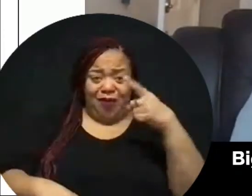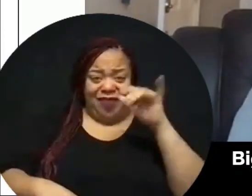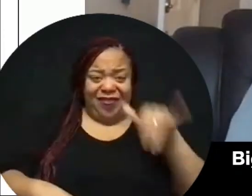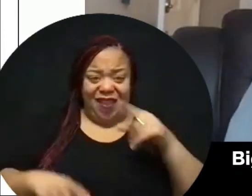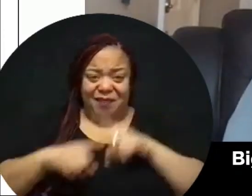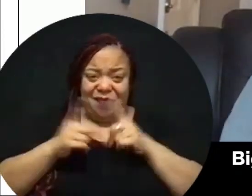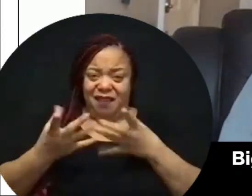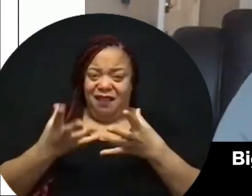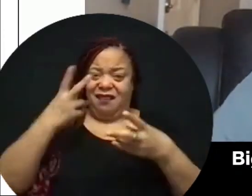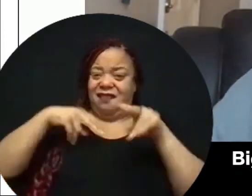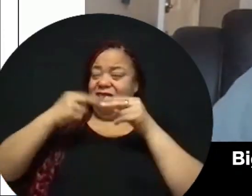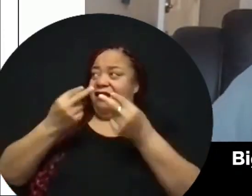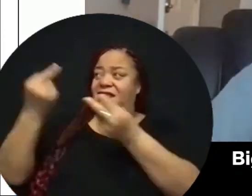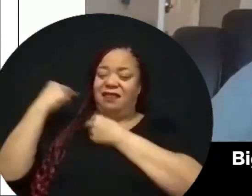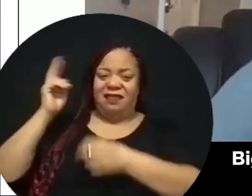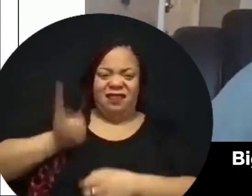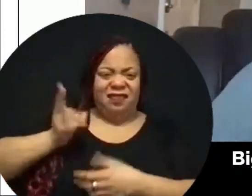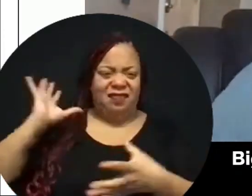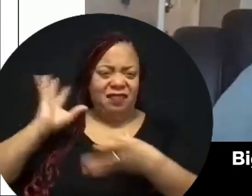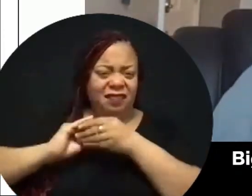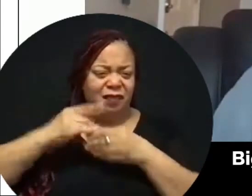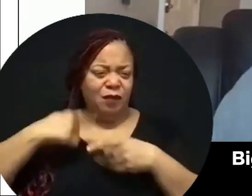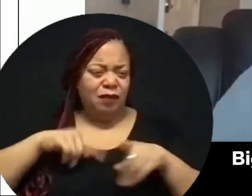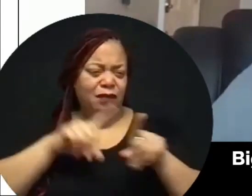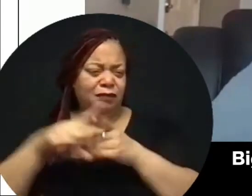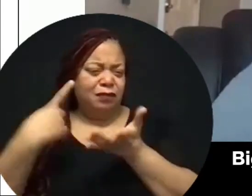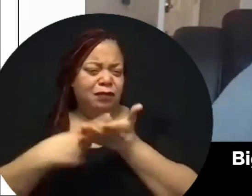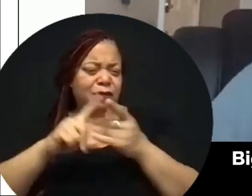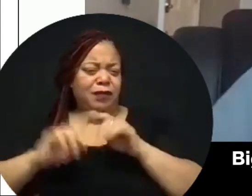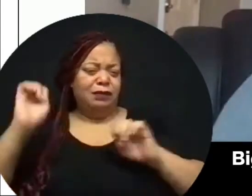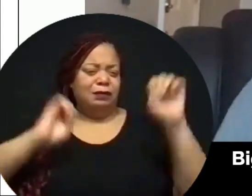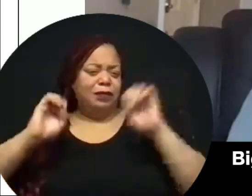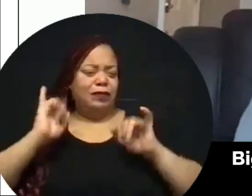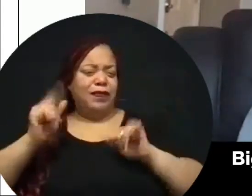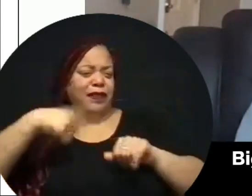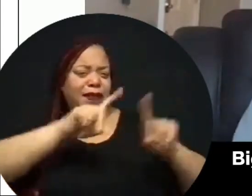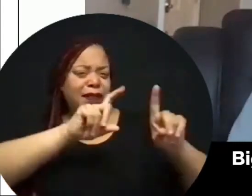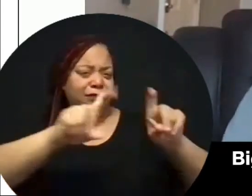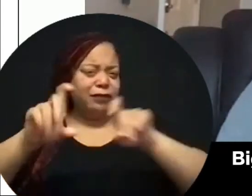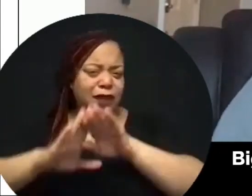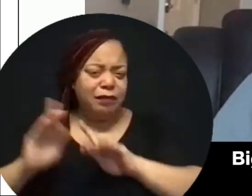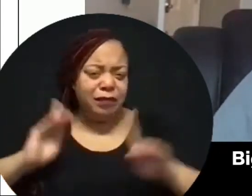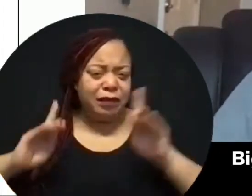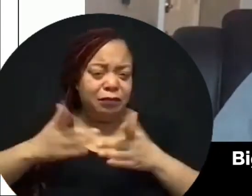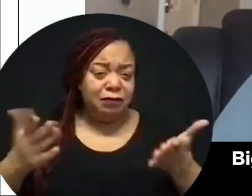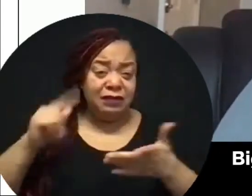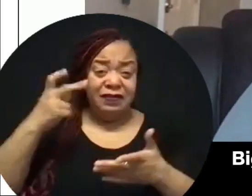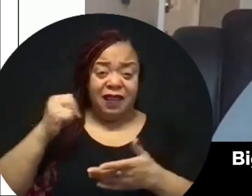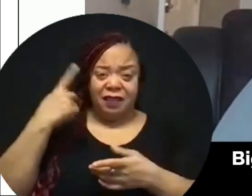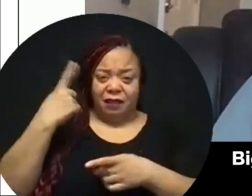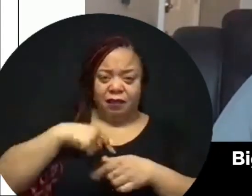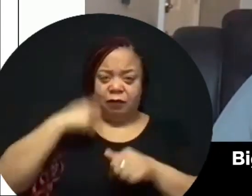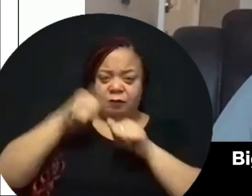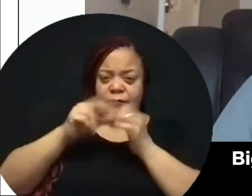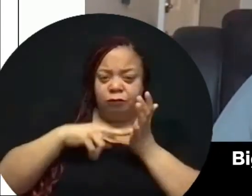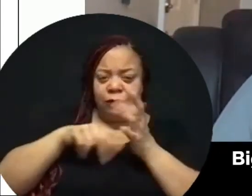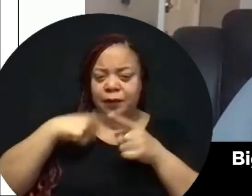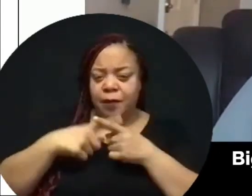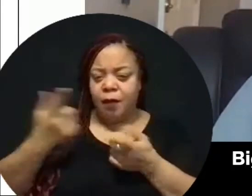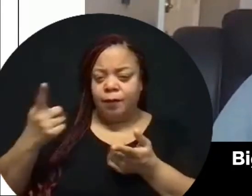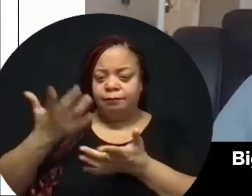bloodstream of people. And that was a way of testing what would happen to our bodies with those small amounts.